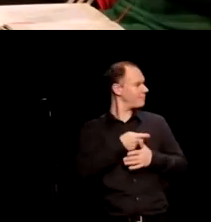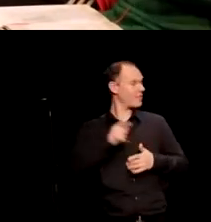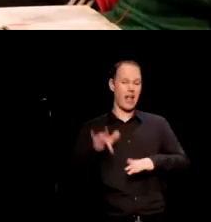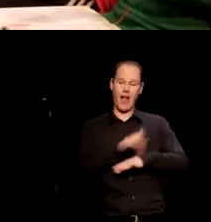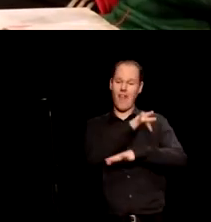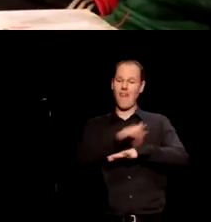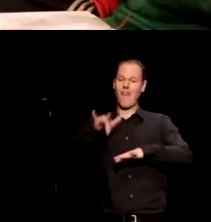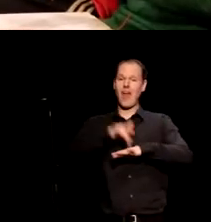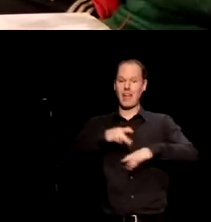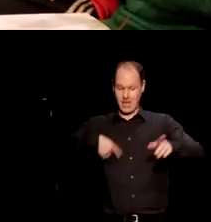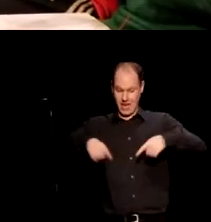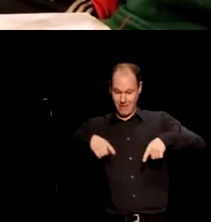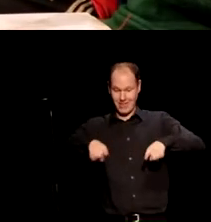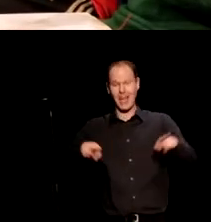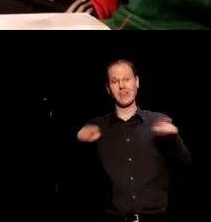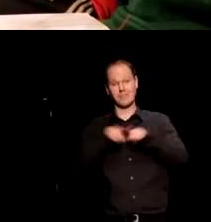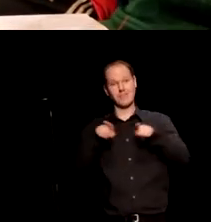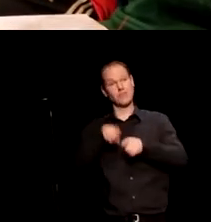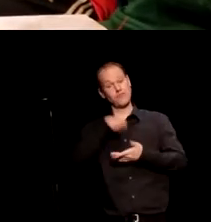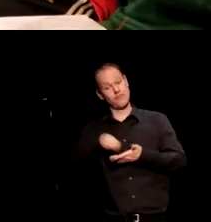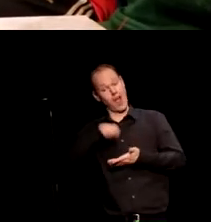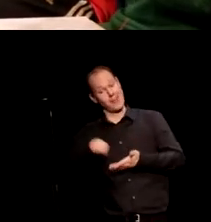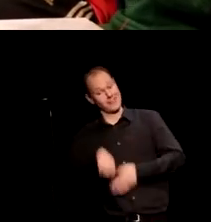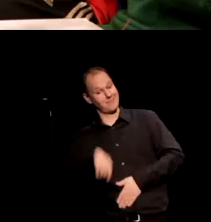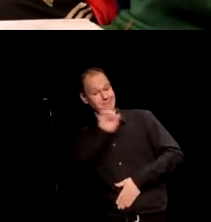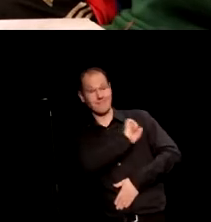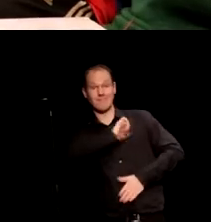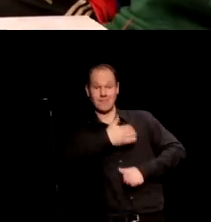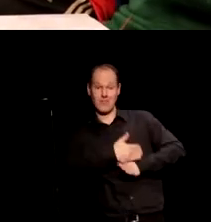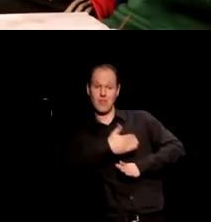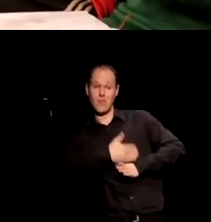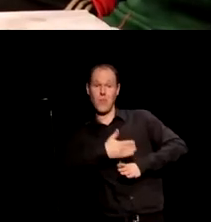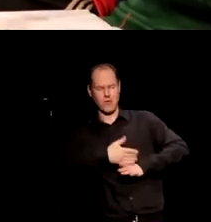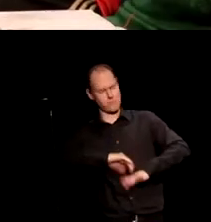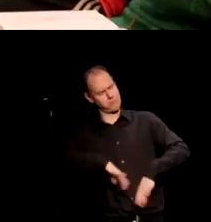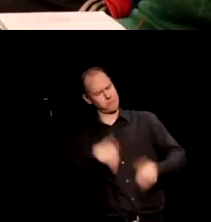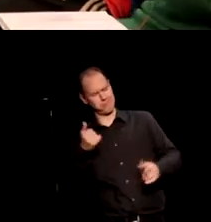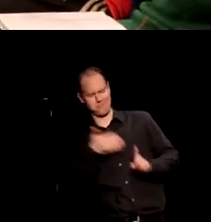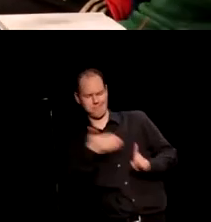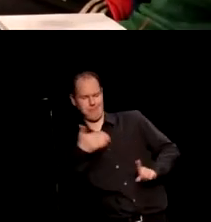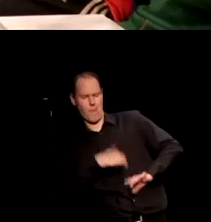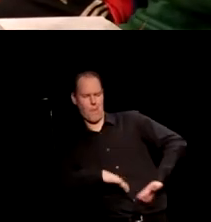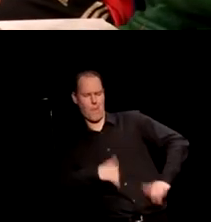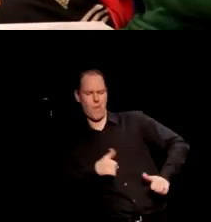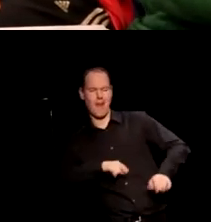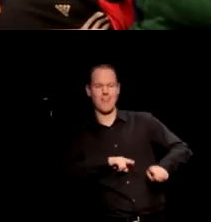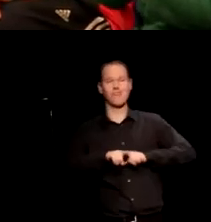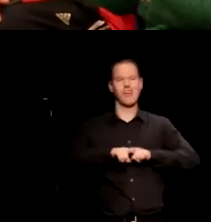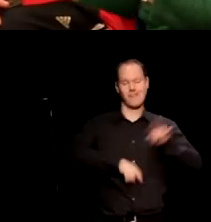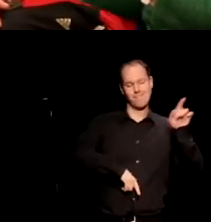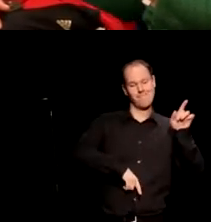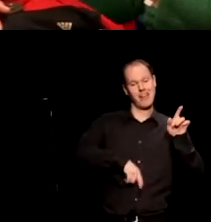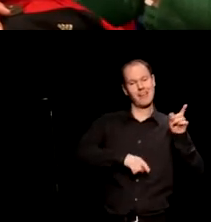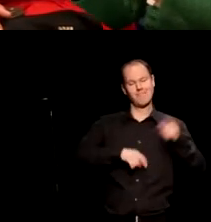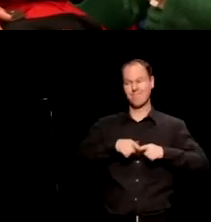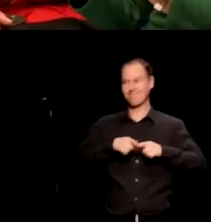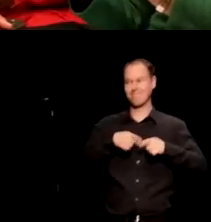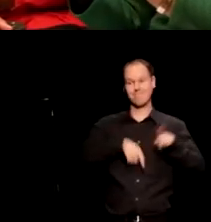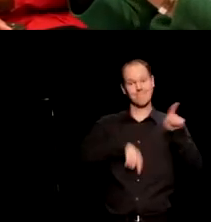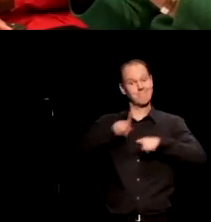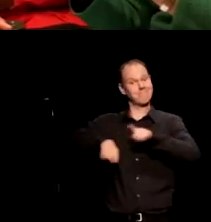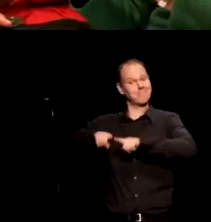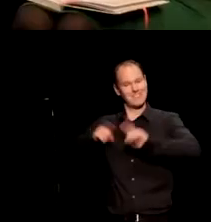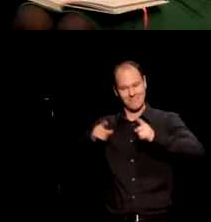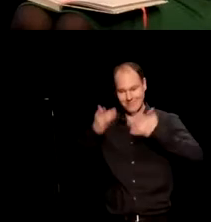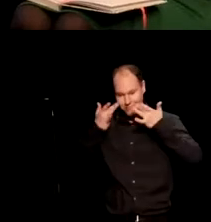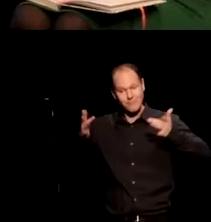theatre director and writer, well known for her work to improve the diversity of the cultural sector. She's currently co-director of